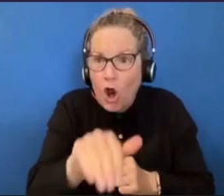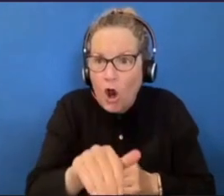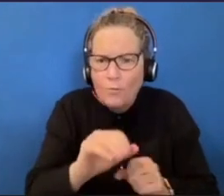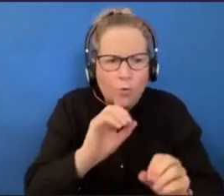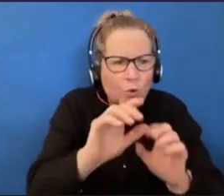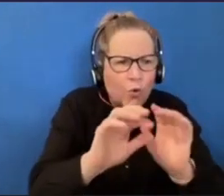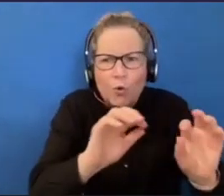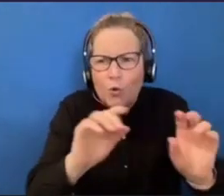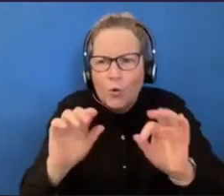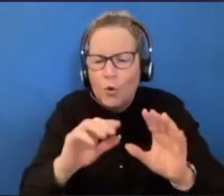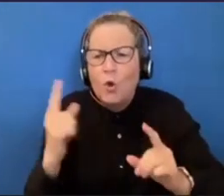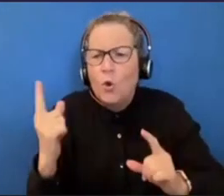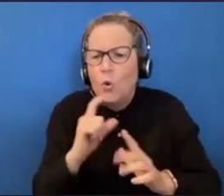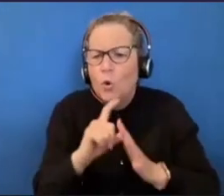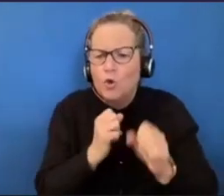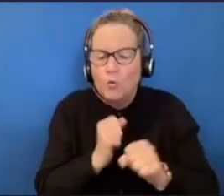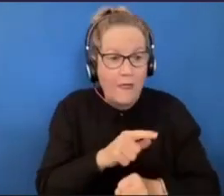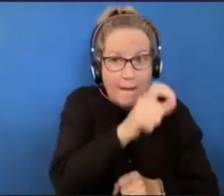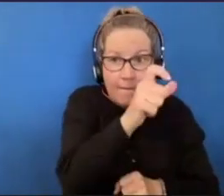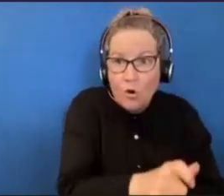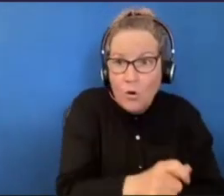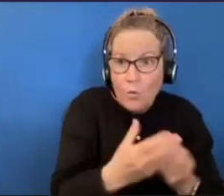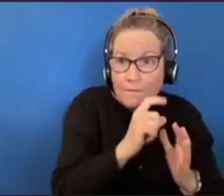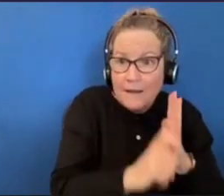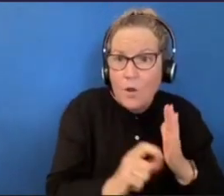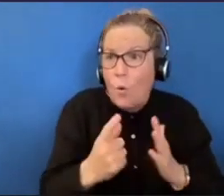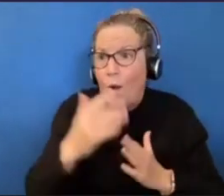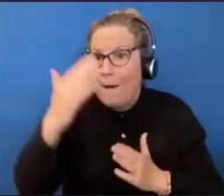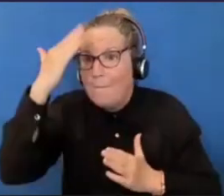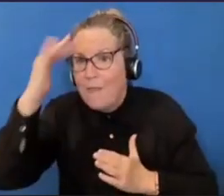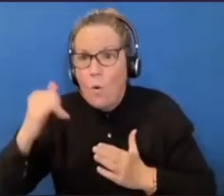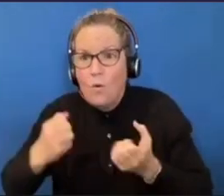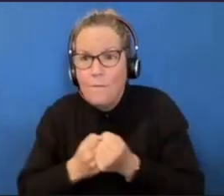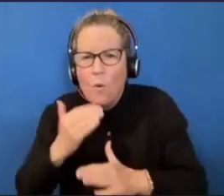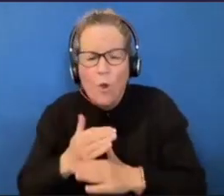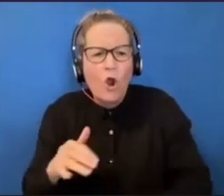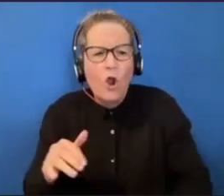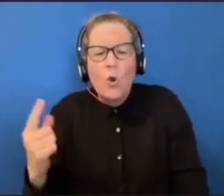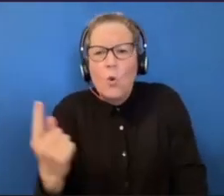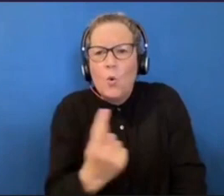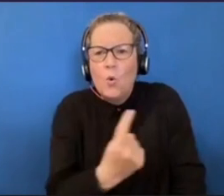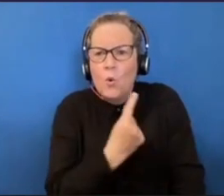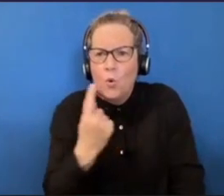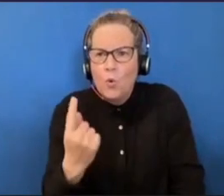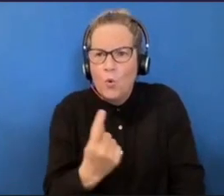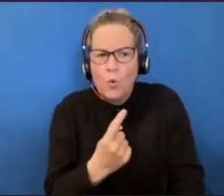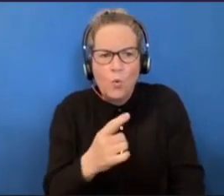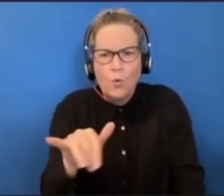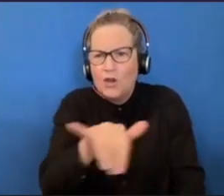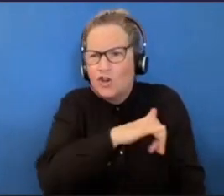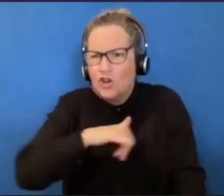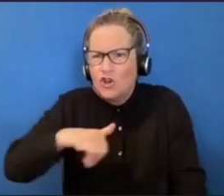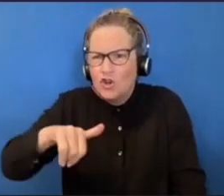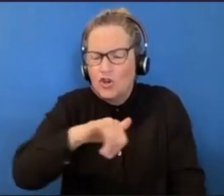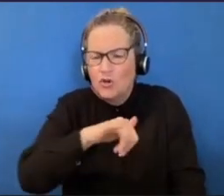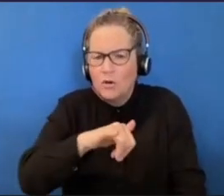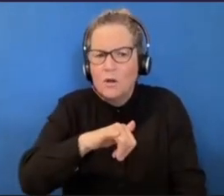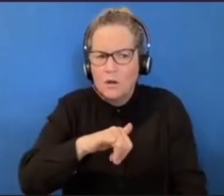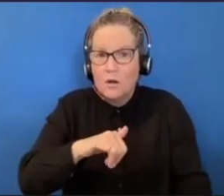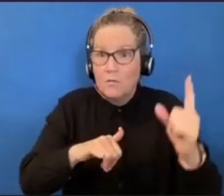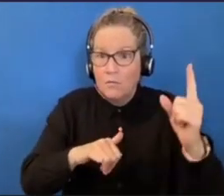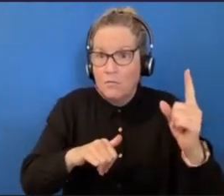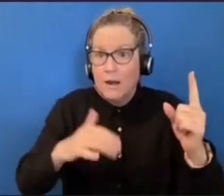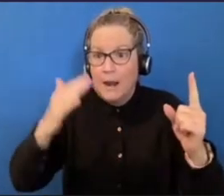supporter? Is it the mother? Or is it the person themselves? Right? And part of that, who is doing the assisting? If